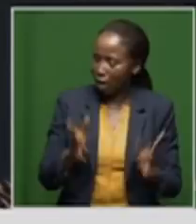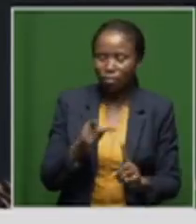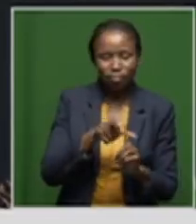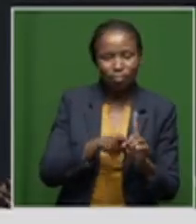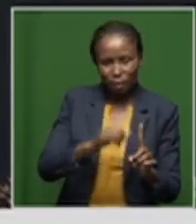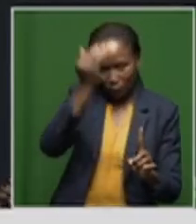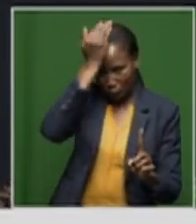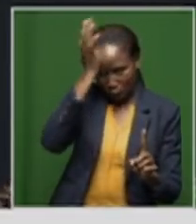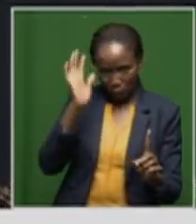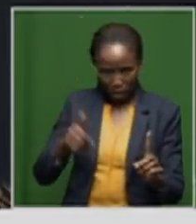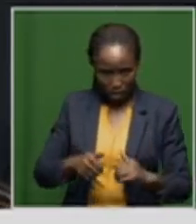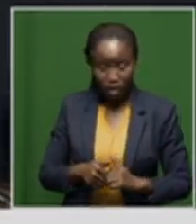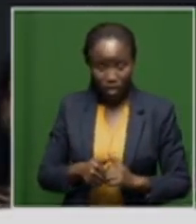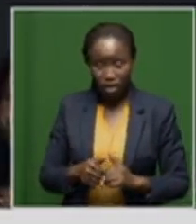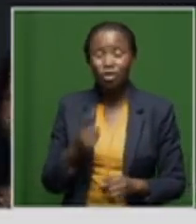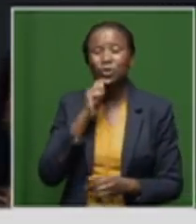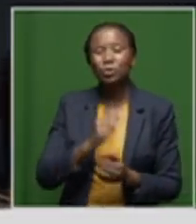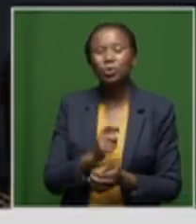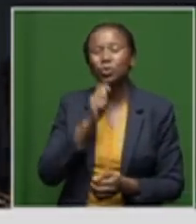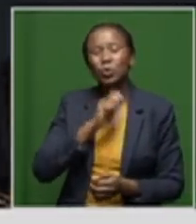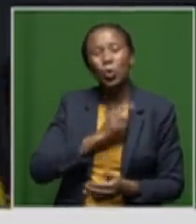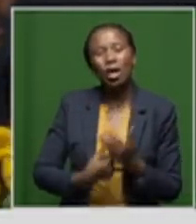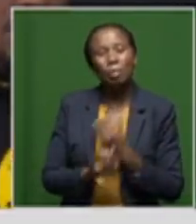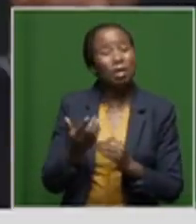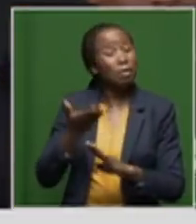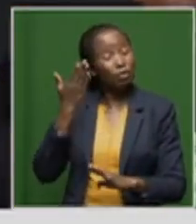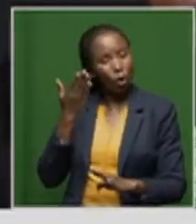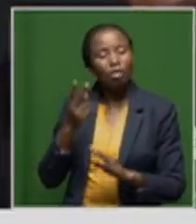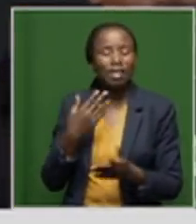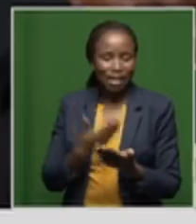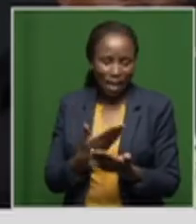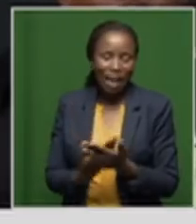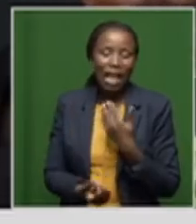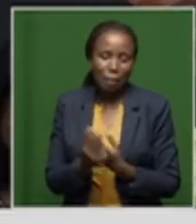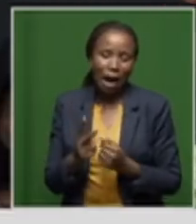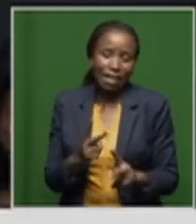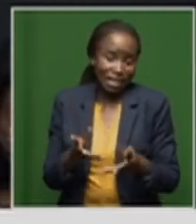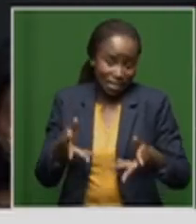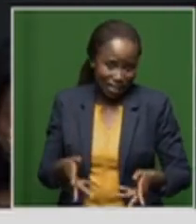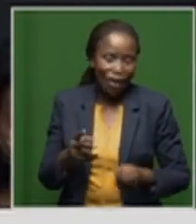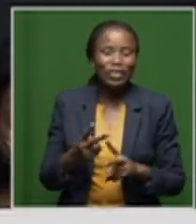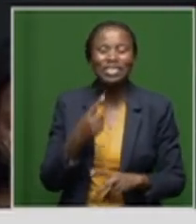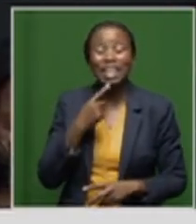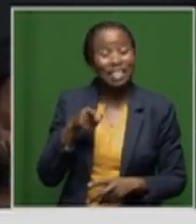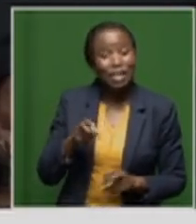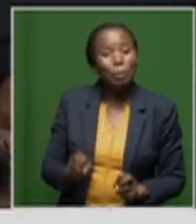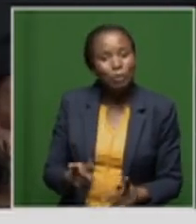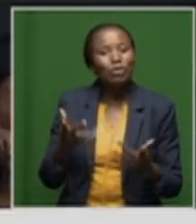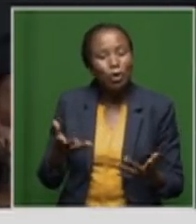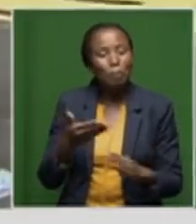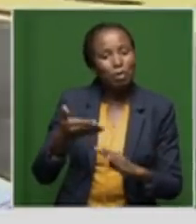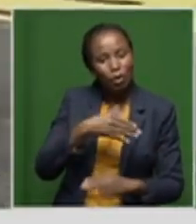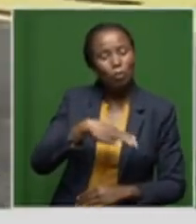And of course, what has happened in the past and likely to happen again this time is that this is the opportunity that the former